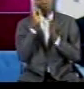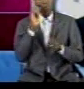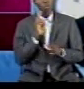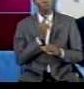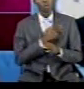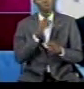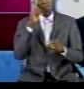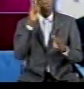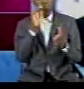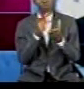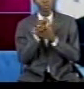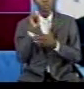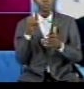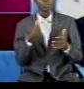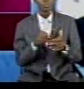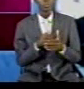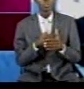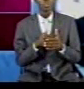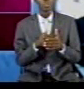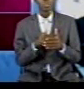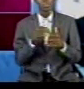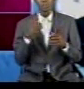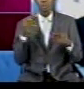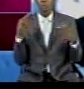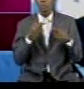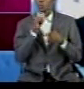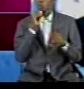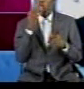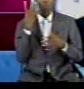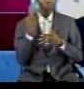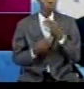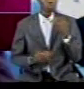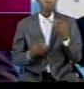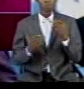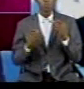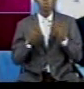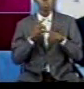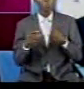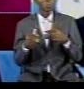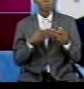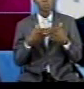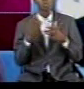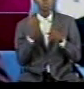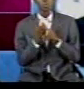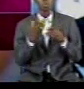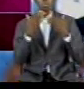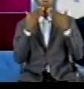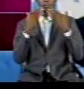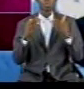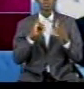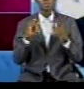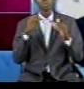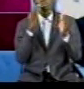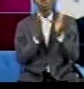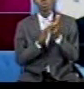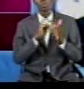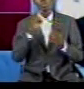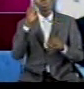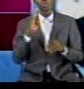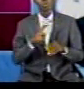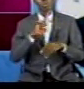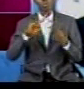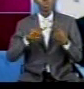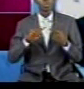it. Although it didn't go immediately, so I was just jubilating and praising God. I even walked with it. So when I got home, I even told my mom about